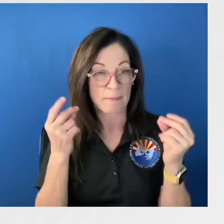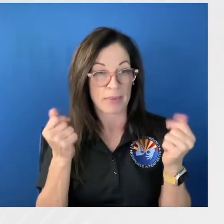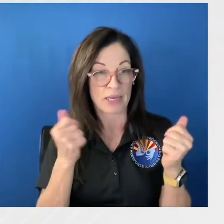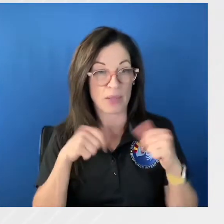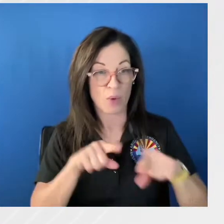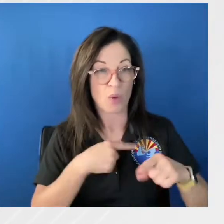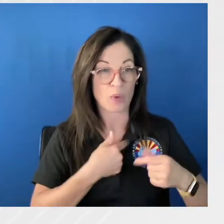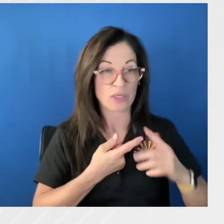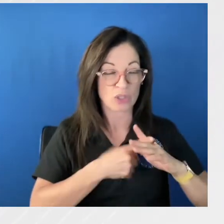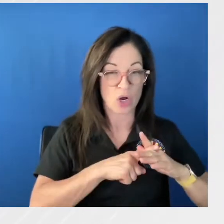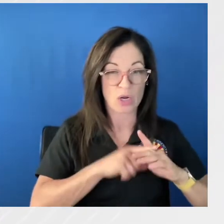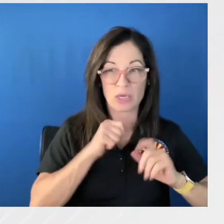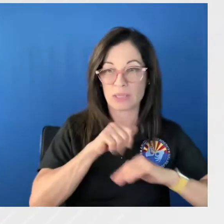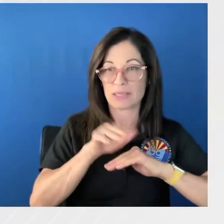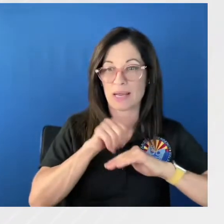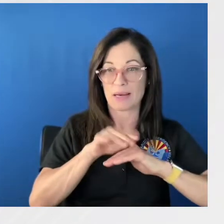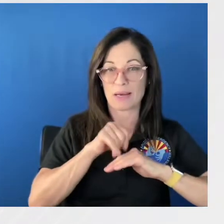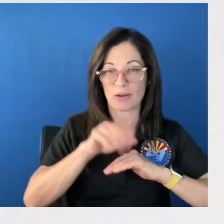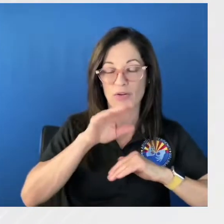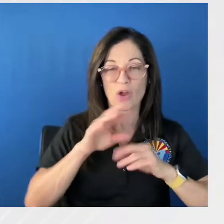dumping resources into your neighborhood.